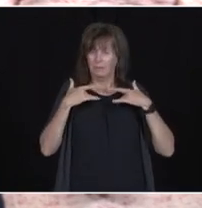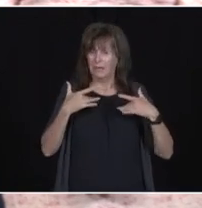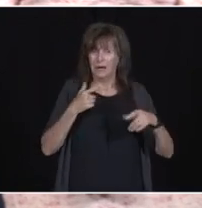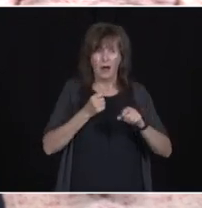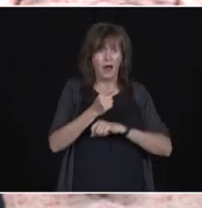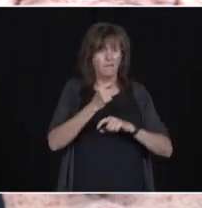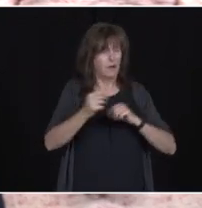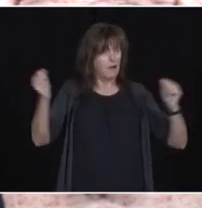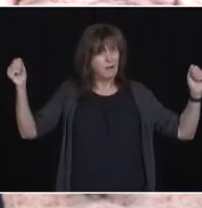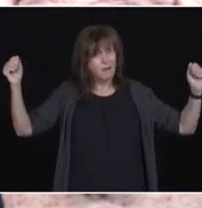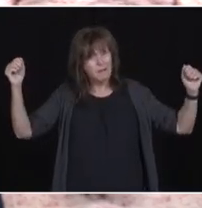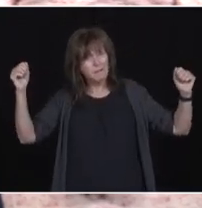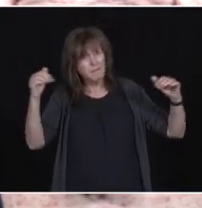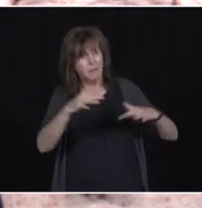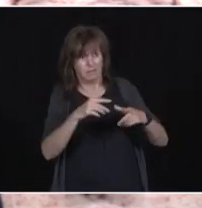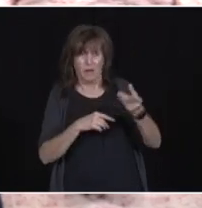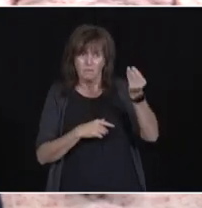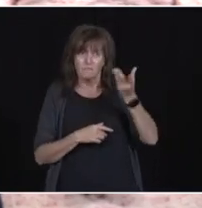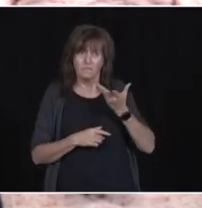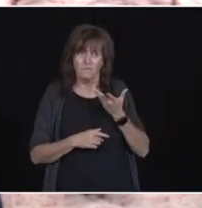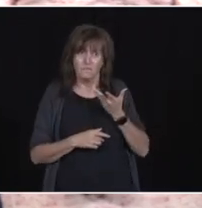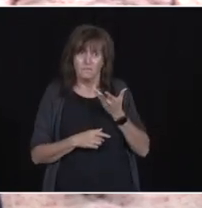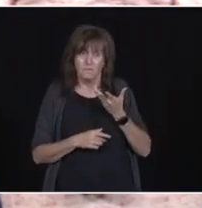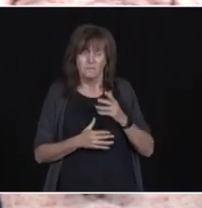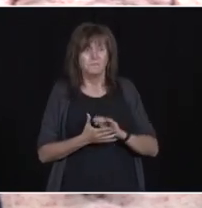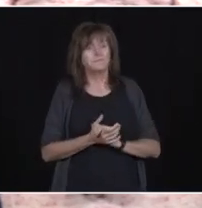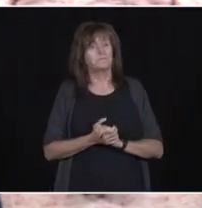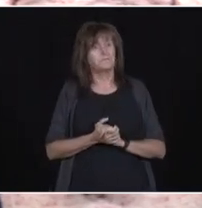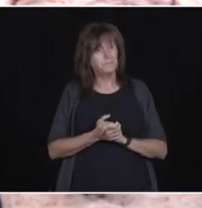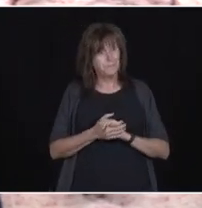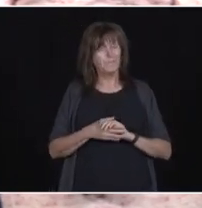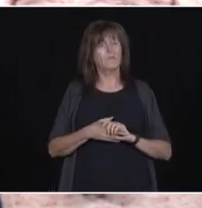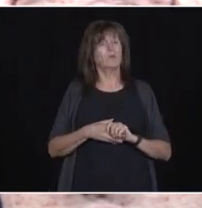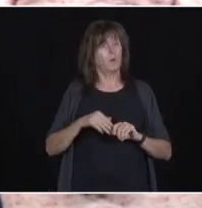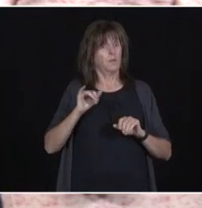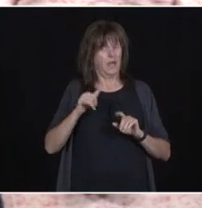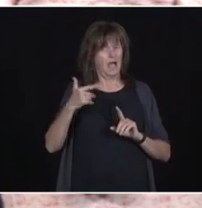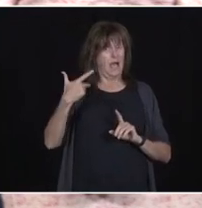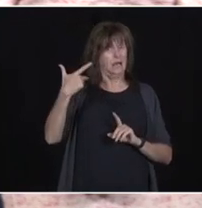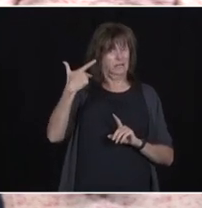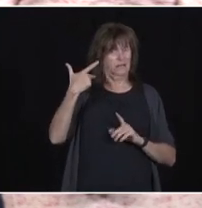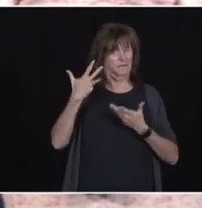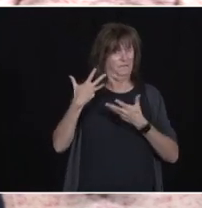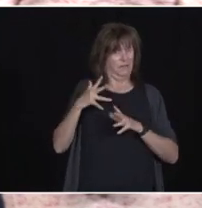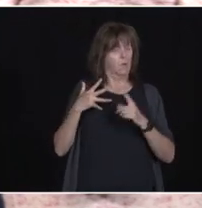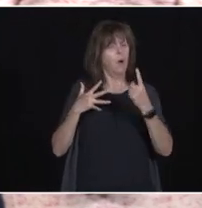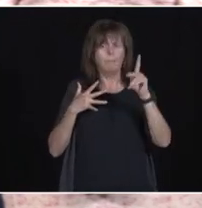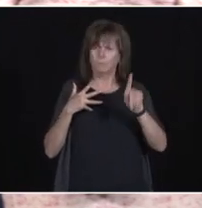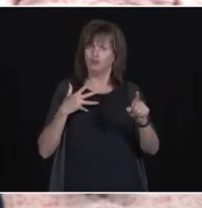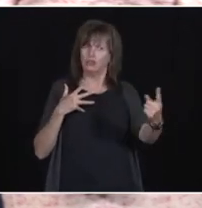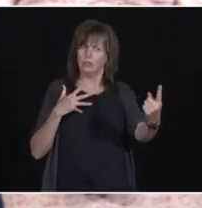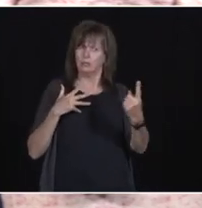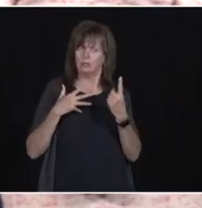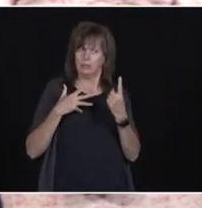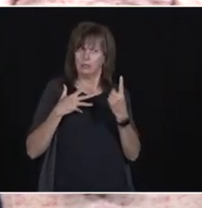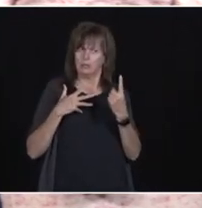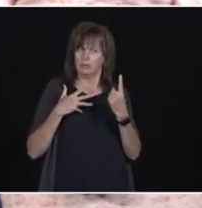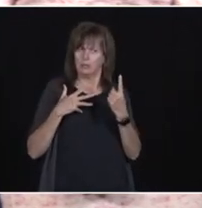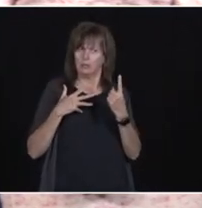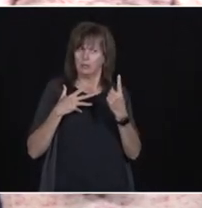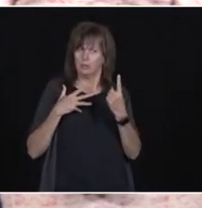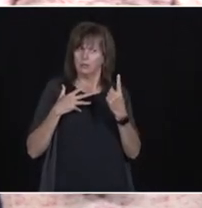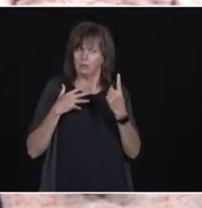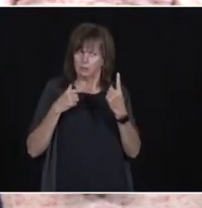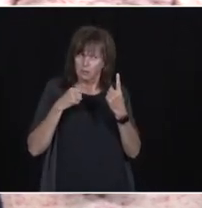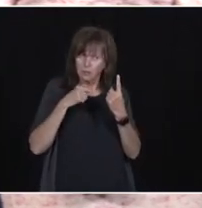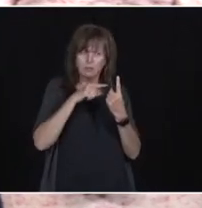me after the press conference. He goes, "It's amazing you said that. I had to pay $50 for parking in Barrie, and then I